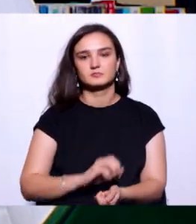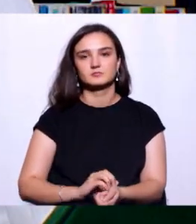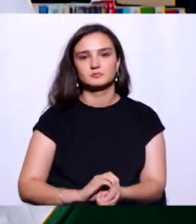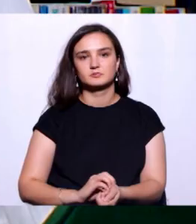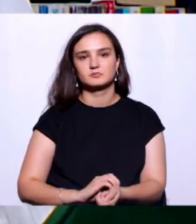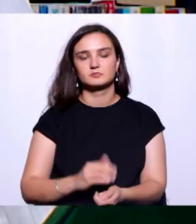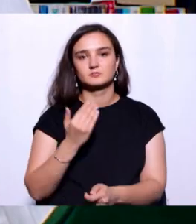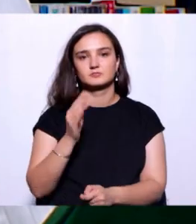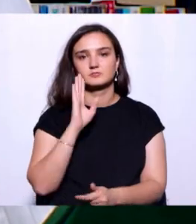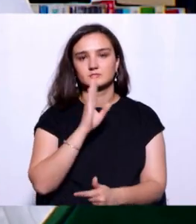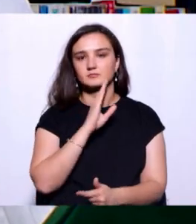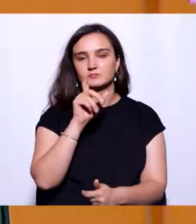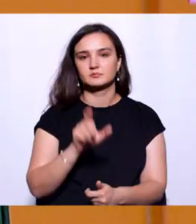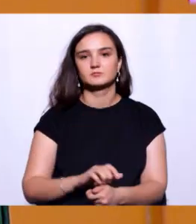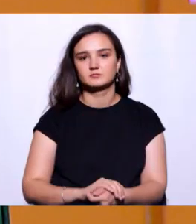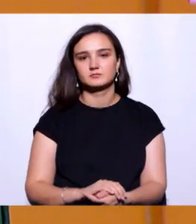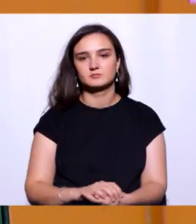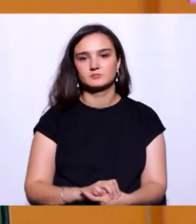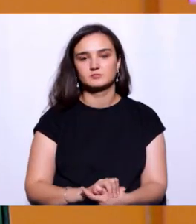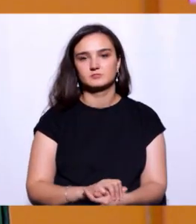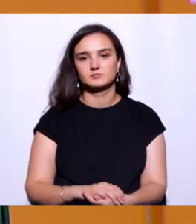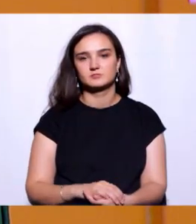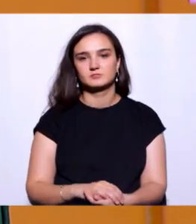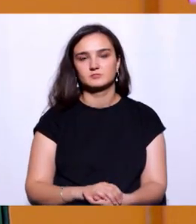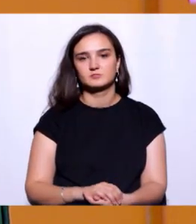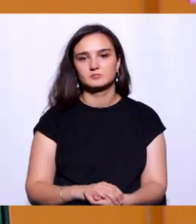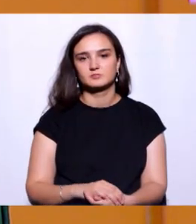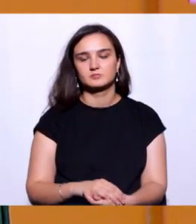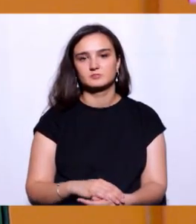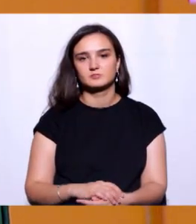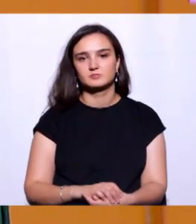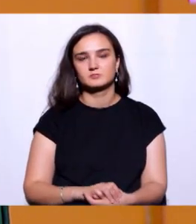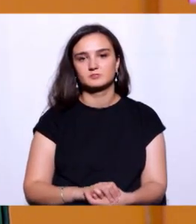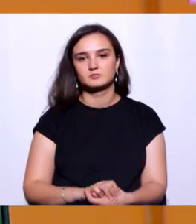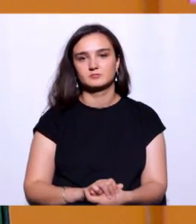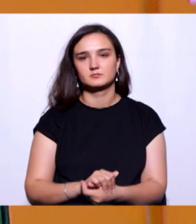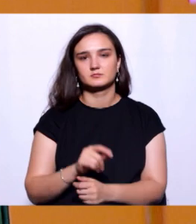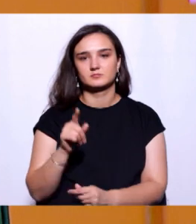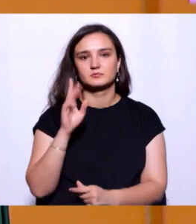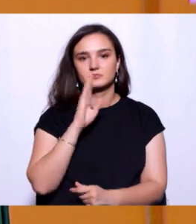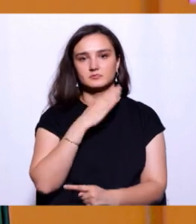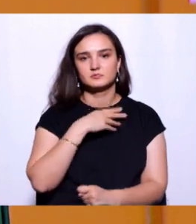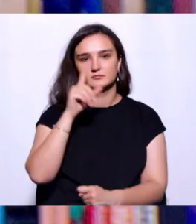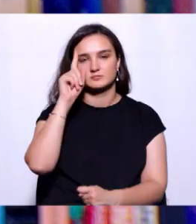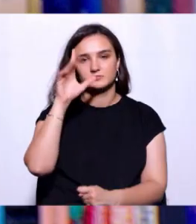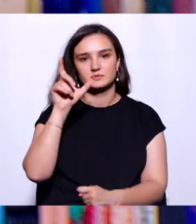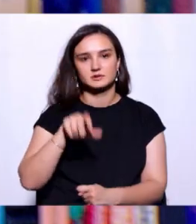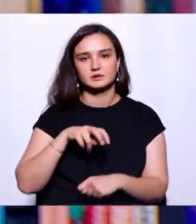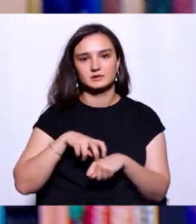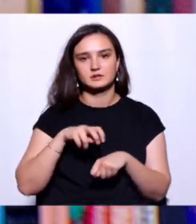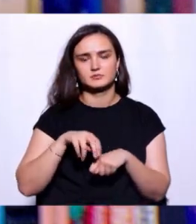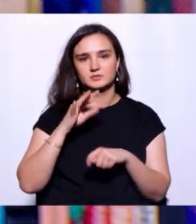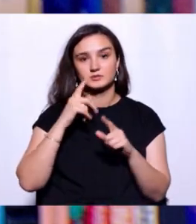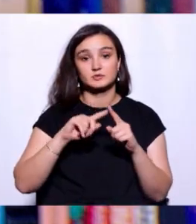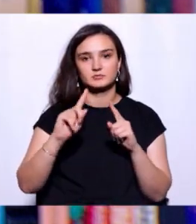I know you're a mother. Yes, she is a doctor and she is a famous doctor. And next